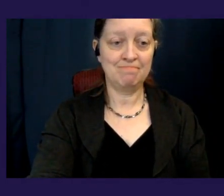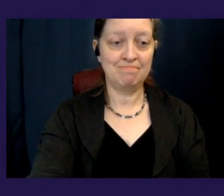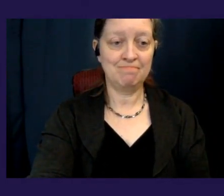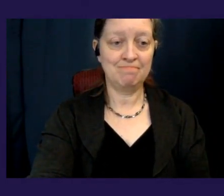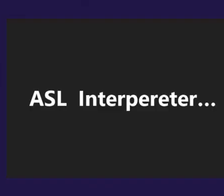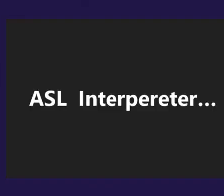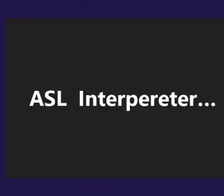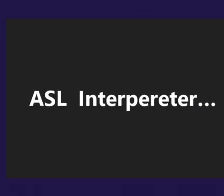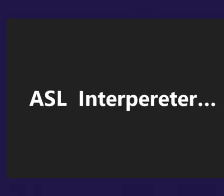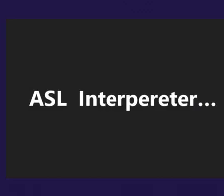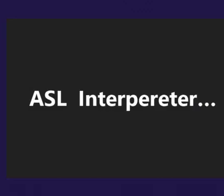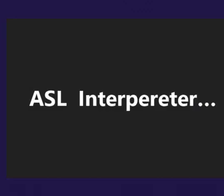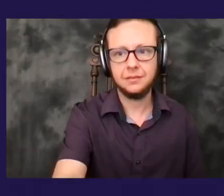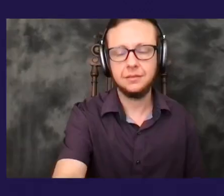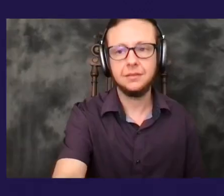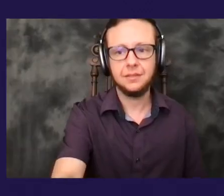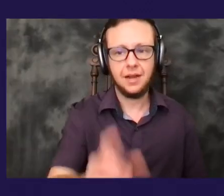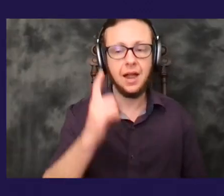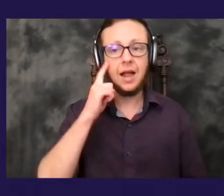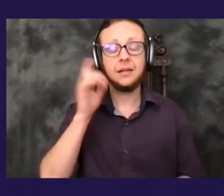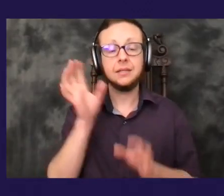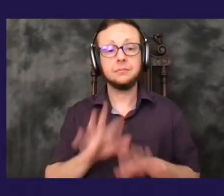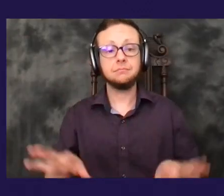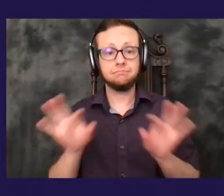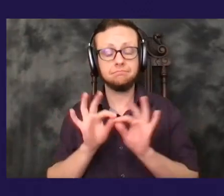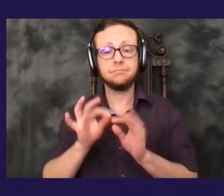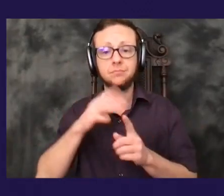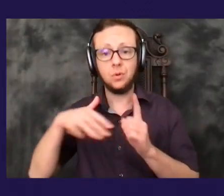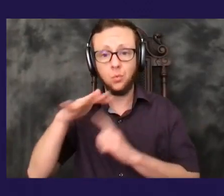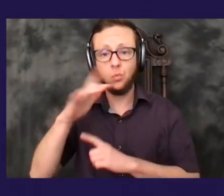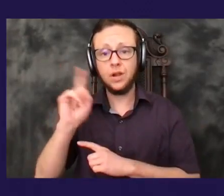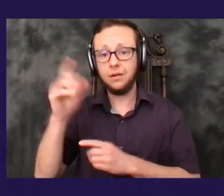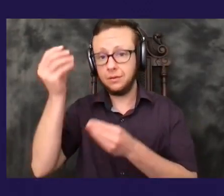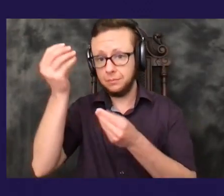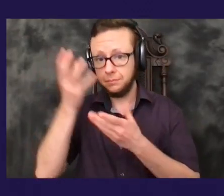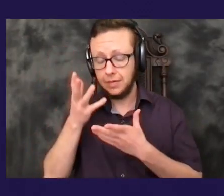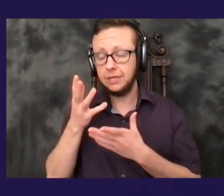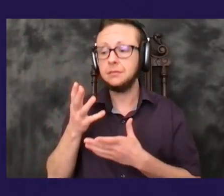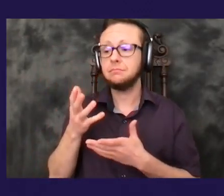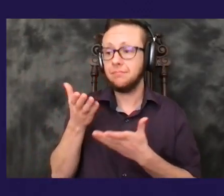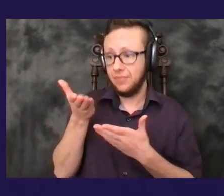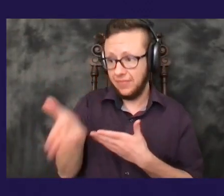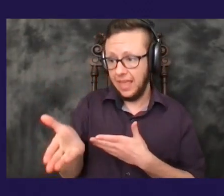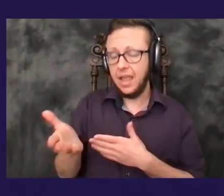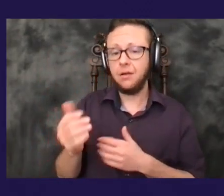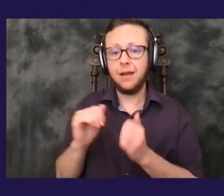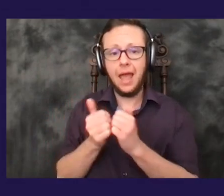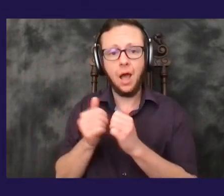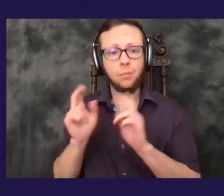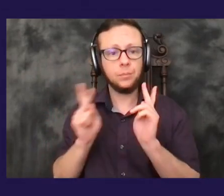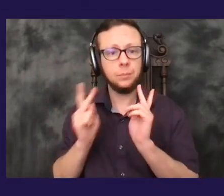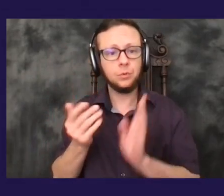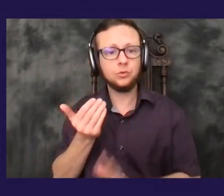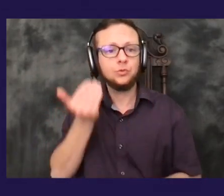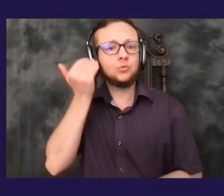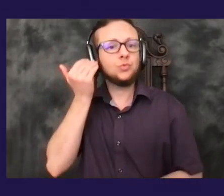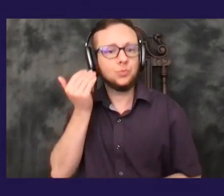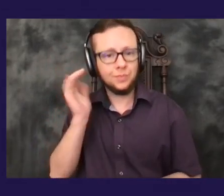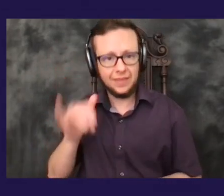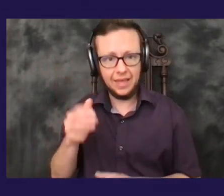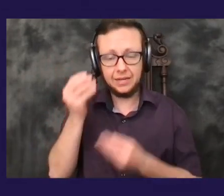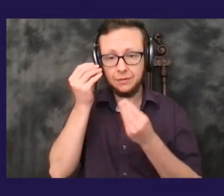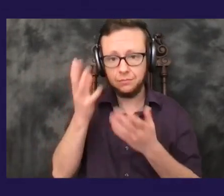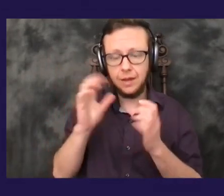is consumed, as well as how people consume that information, how we measure